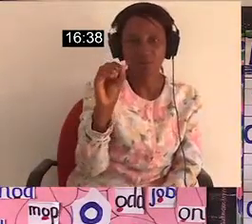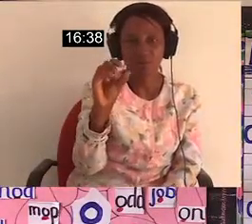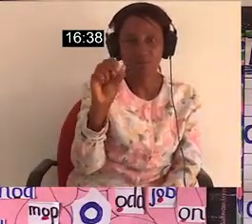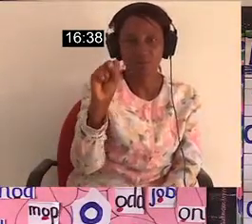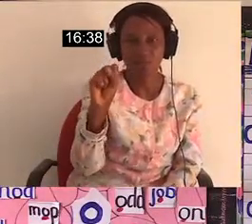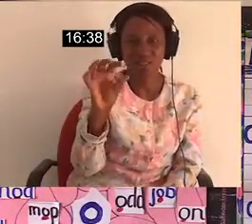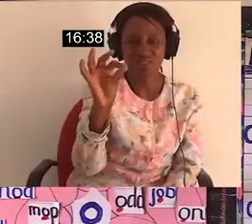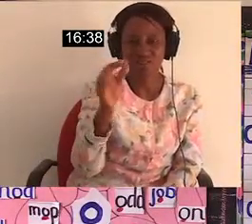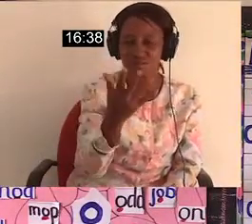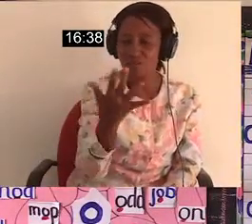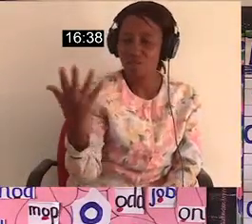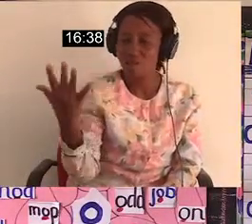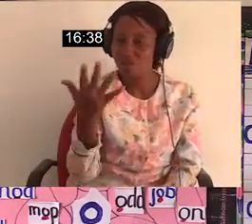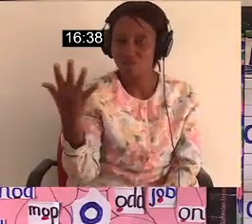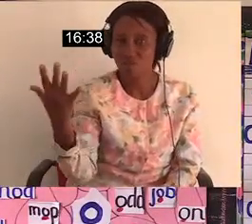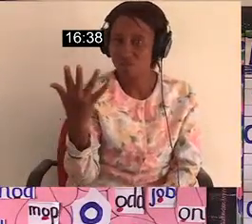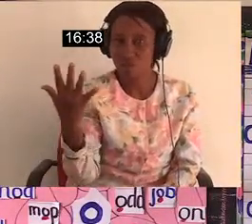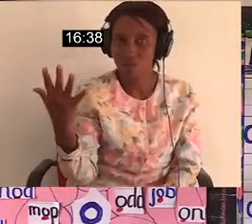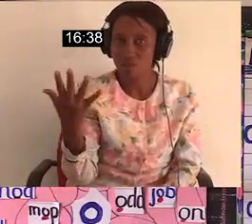Cost.